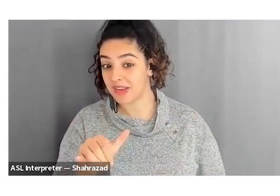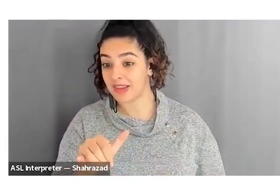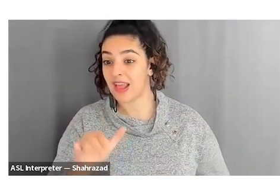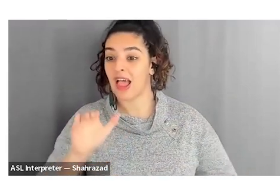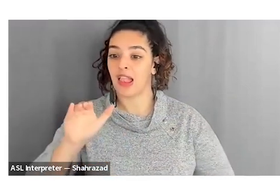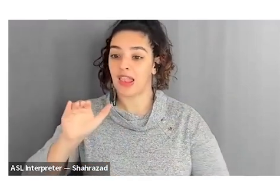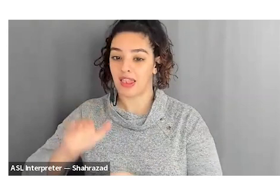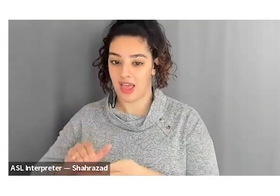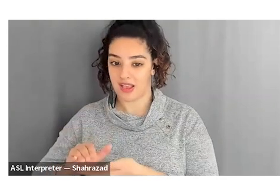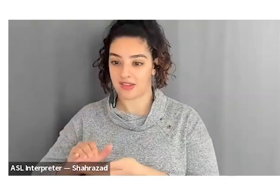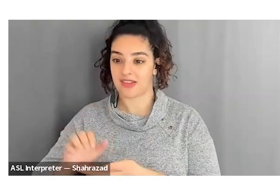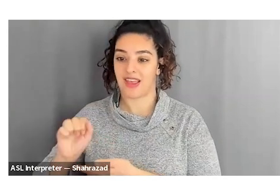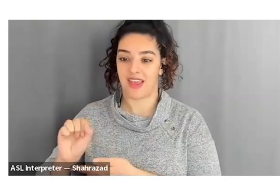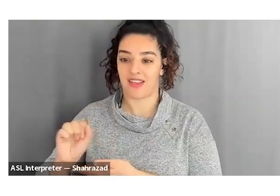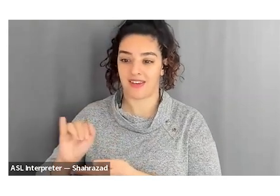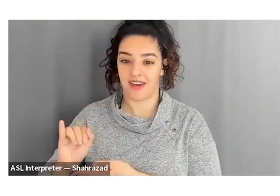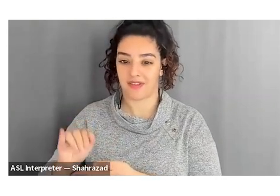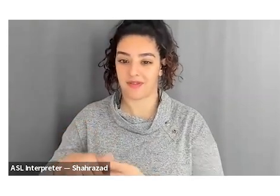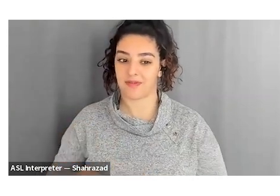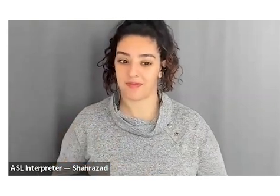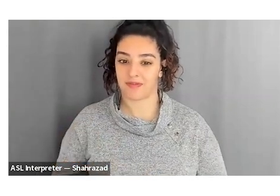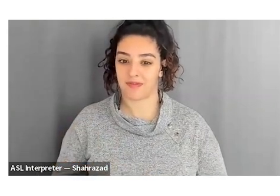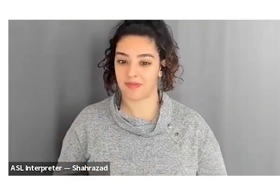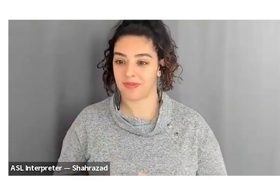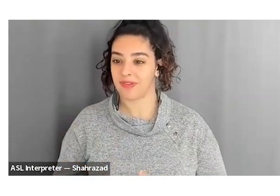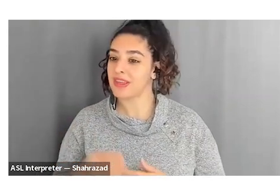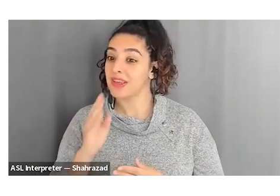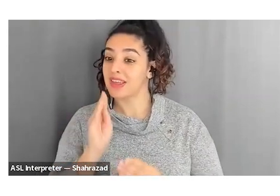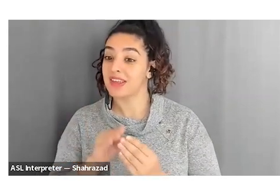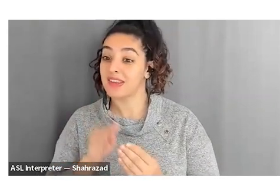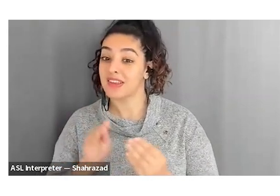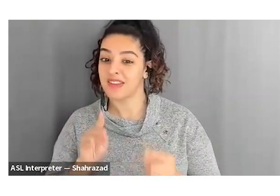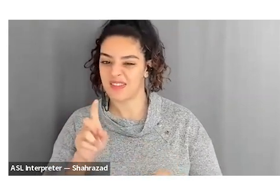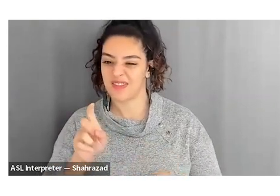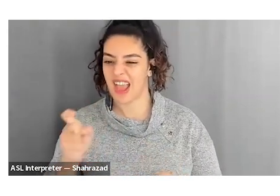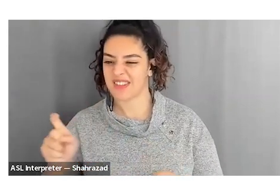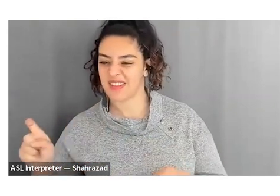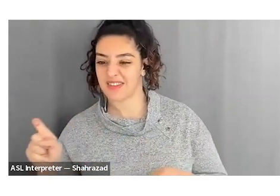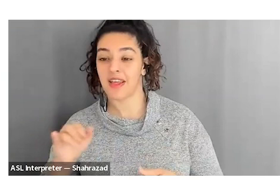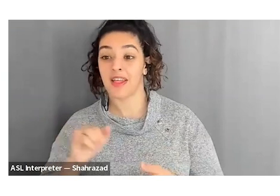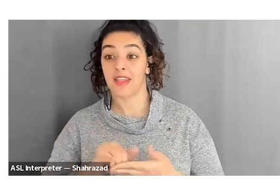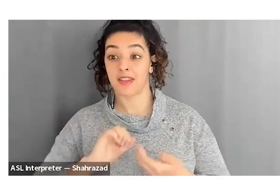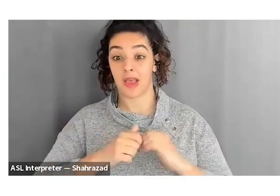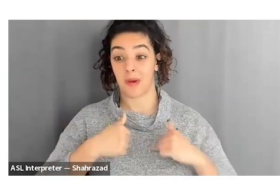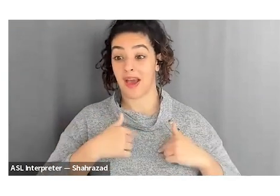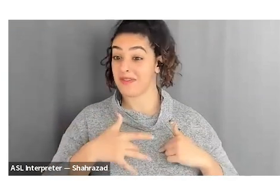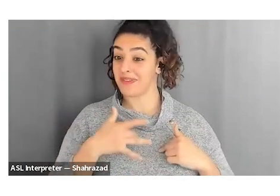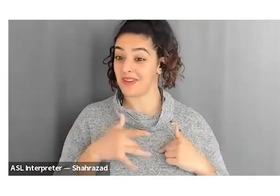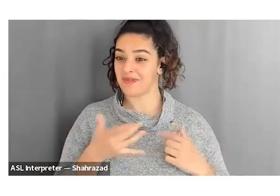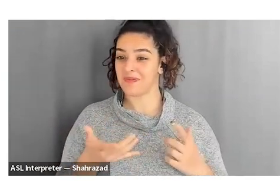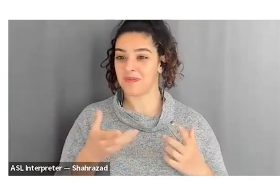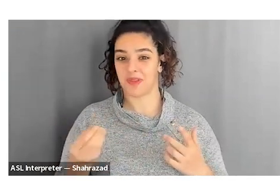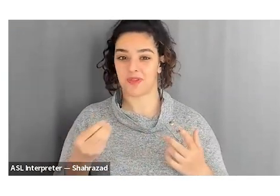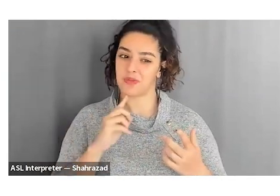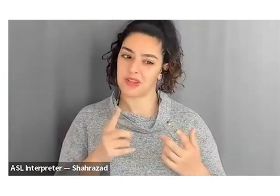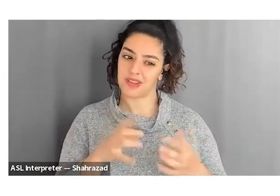intelligence. Access, oh, kiss, kiss. So this is how I feel, and so I think, yeah, it's really